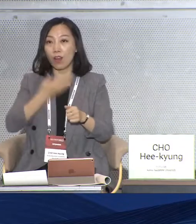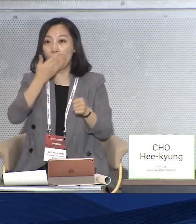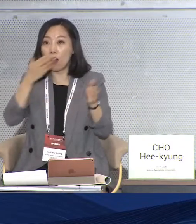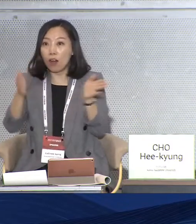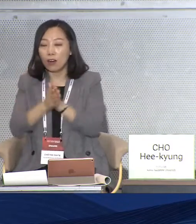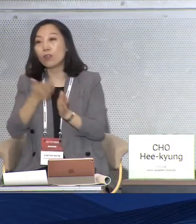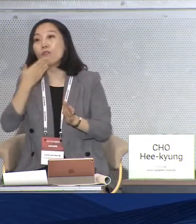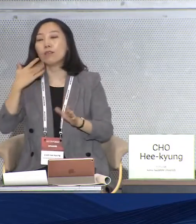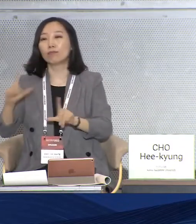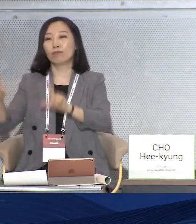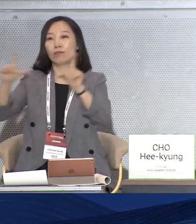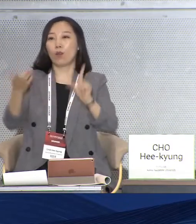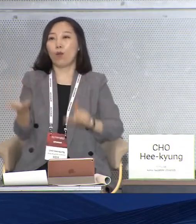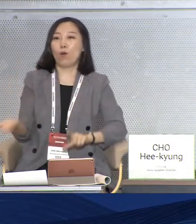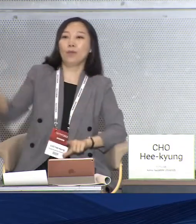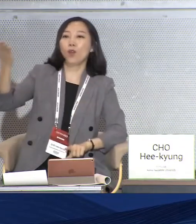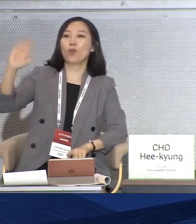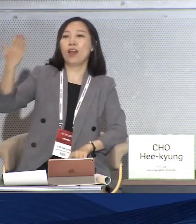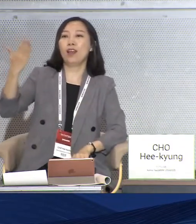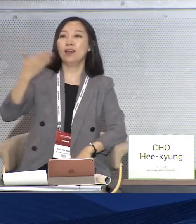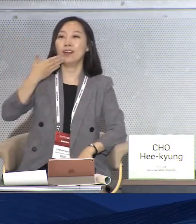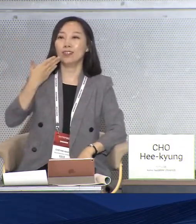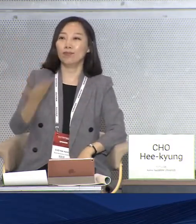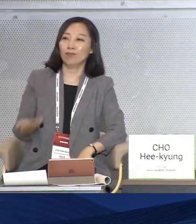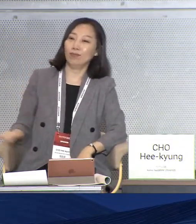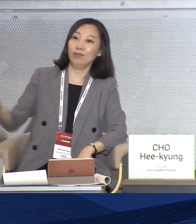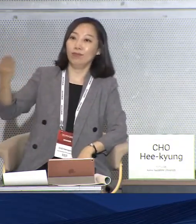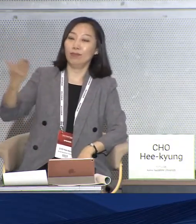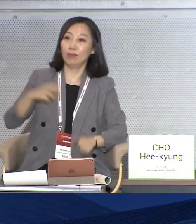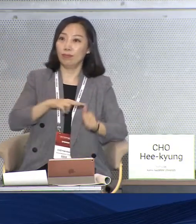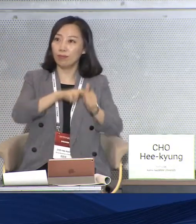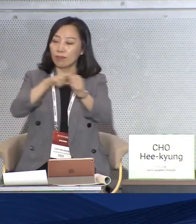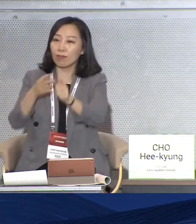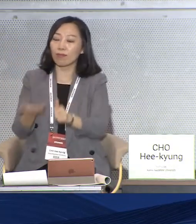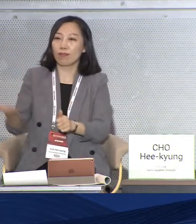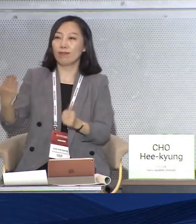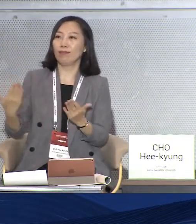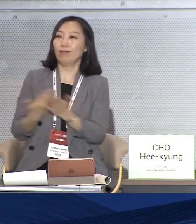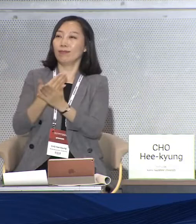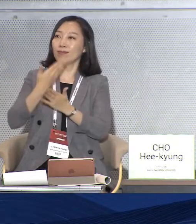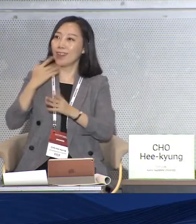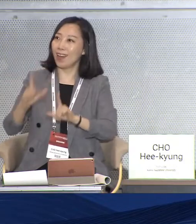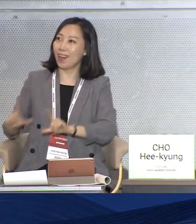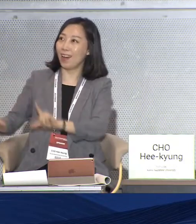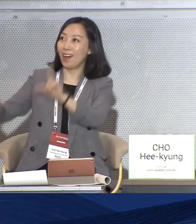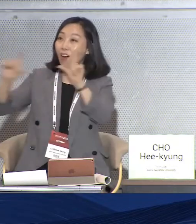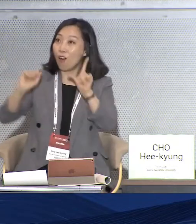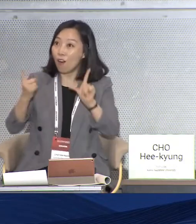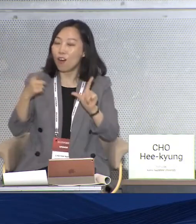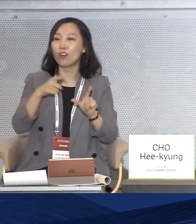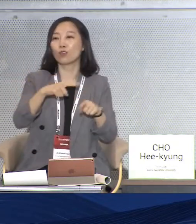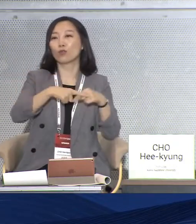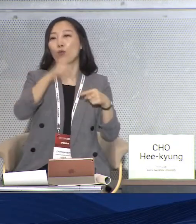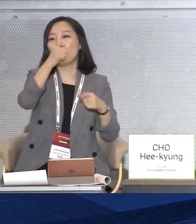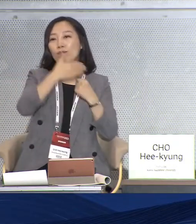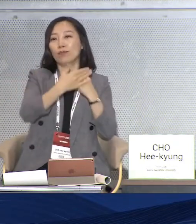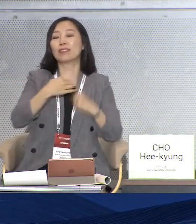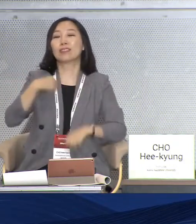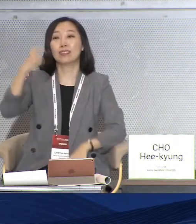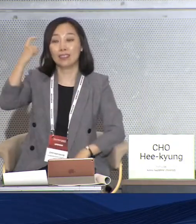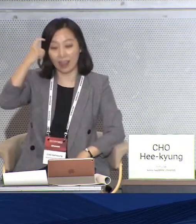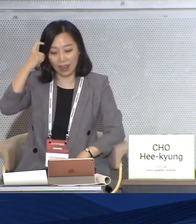Then we will be able to have quantitative growth as well as qualitative growth, and that again will